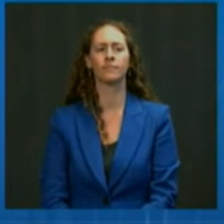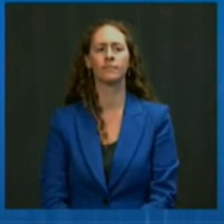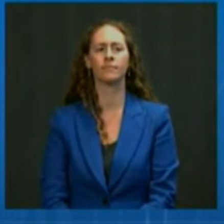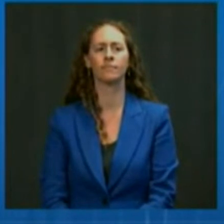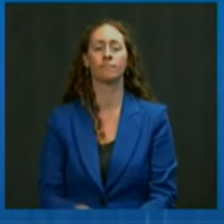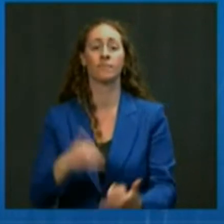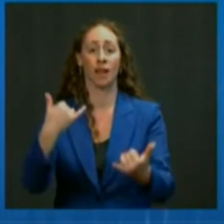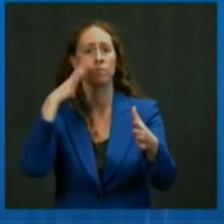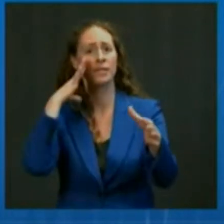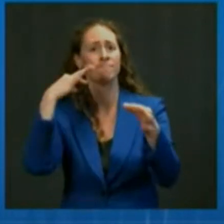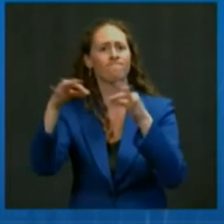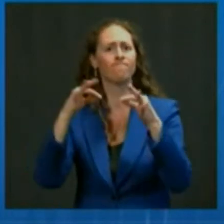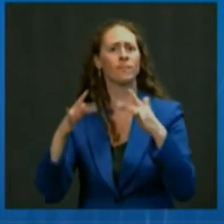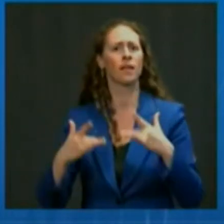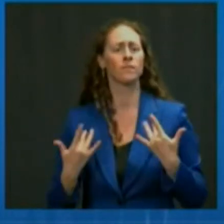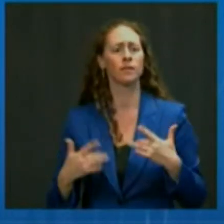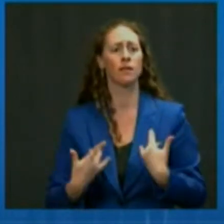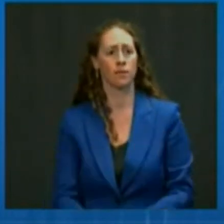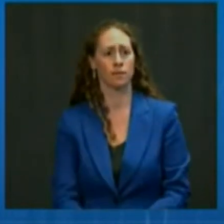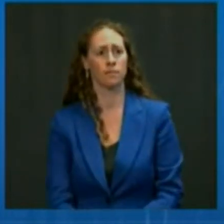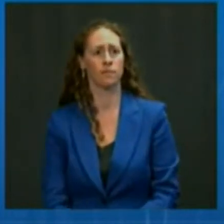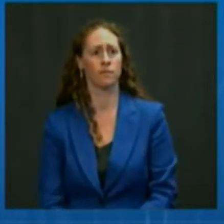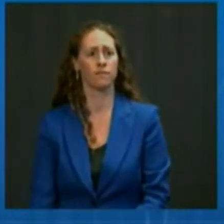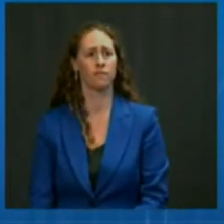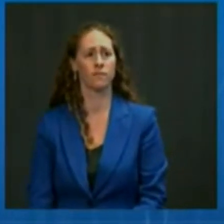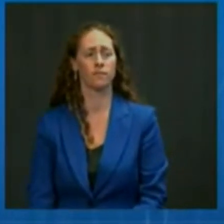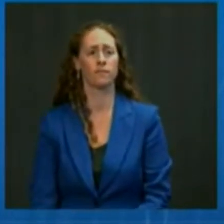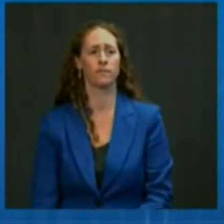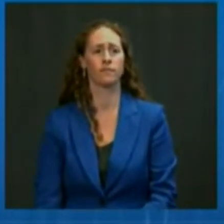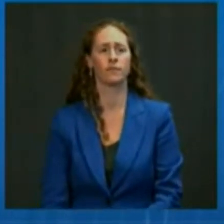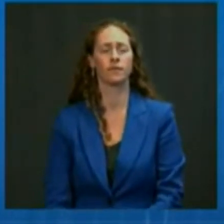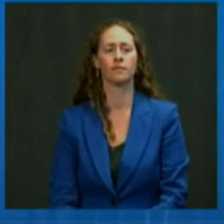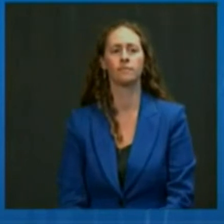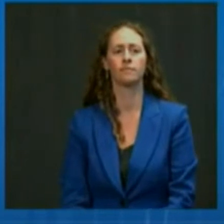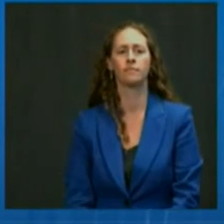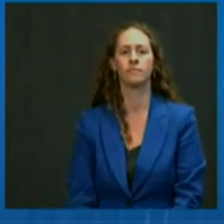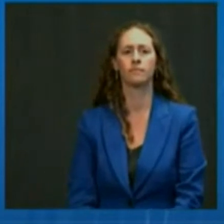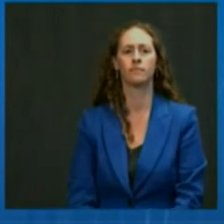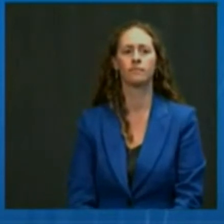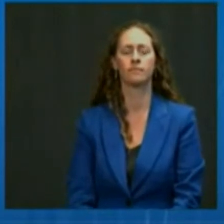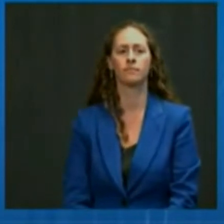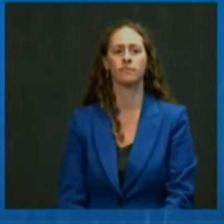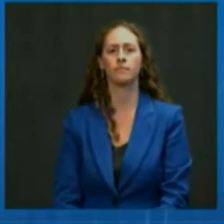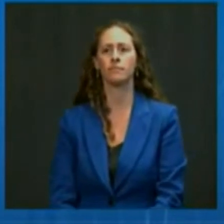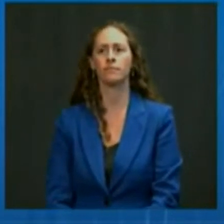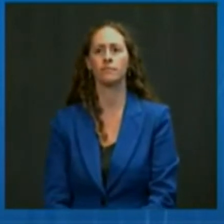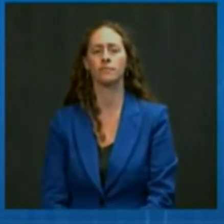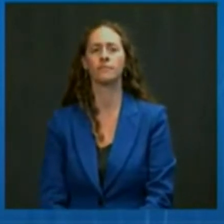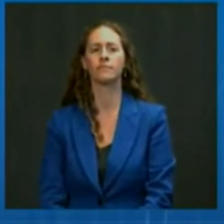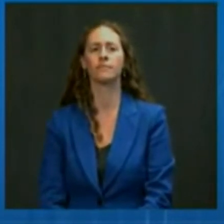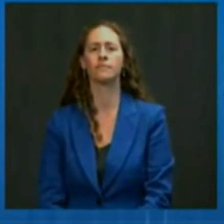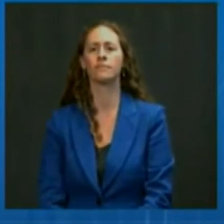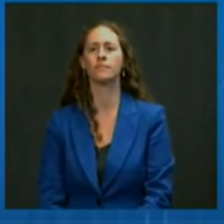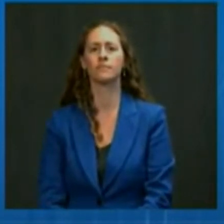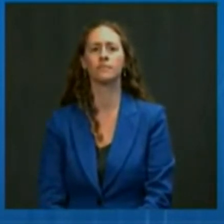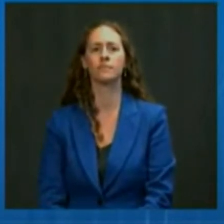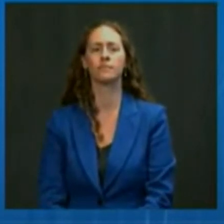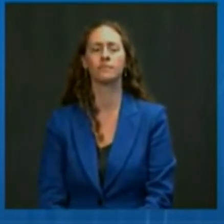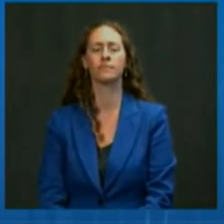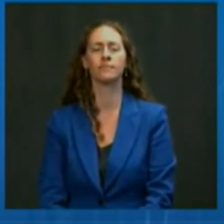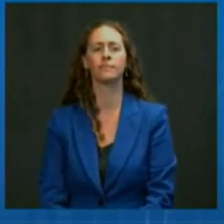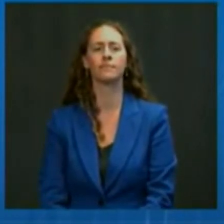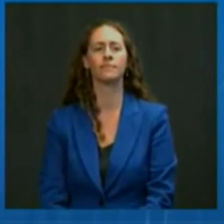Today, we are releasing 3 articles in MMWR with data I will now describe that are helping to inform our booster